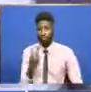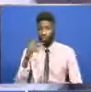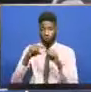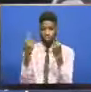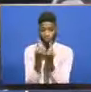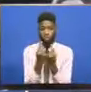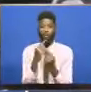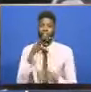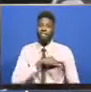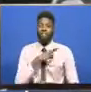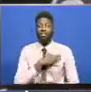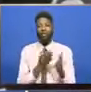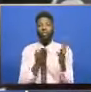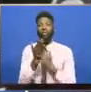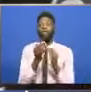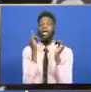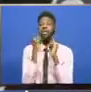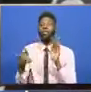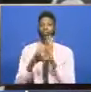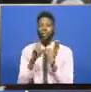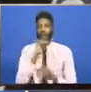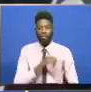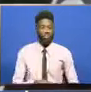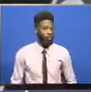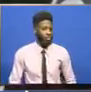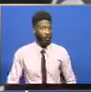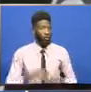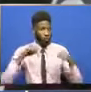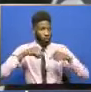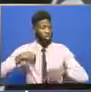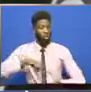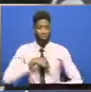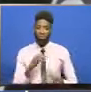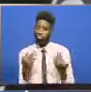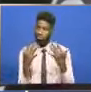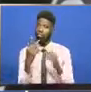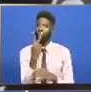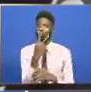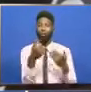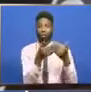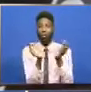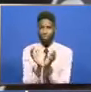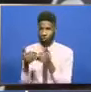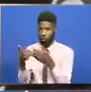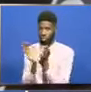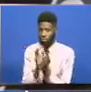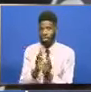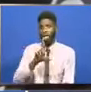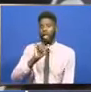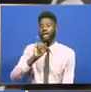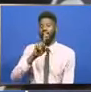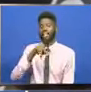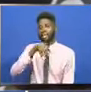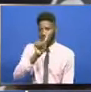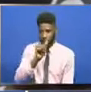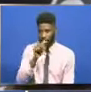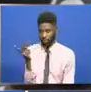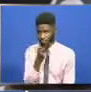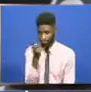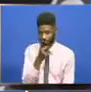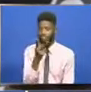law. Today, we celebrate the two communities in Laikipia, Ilmwesi and Musul, which have walked the journey